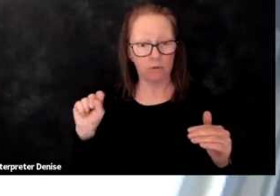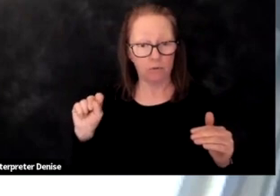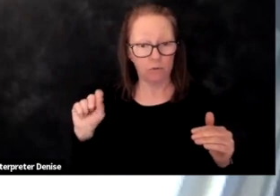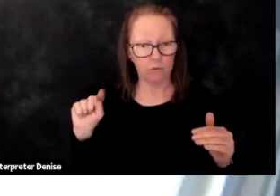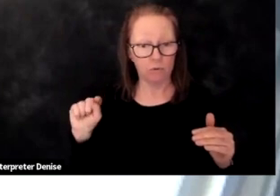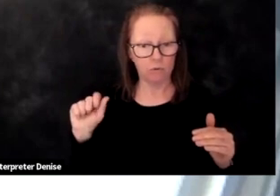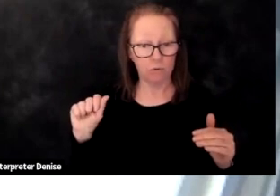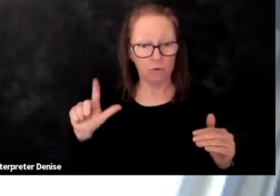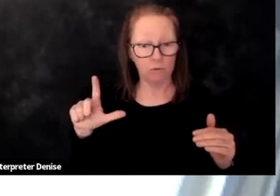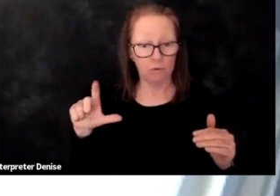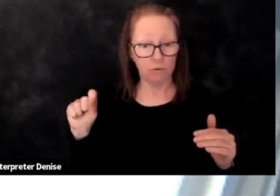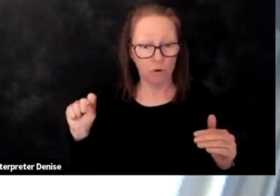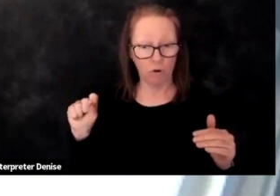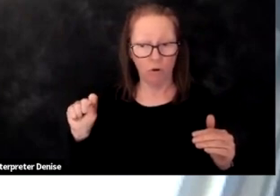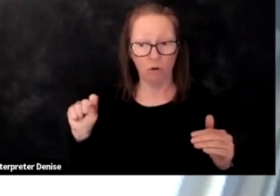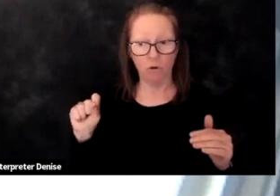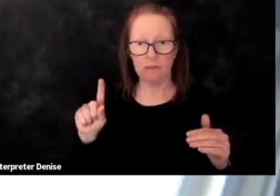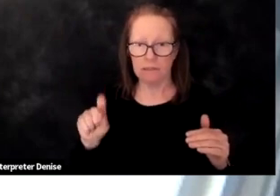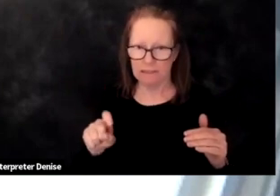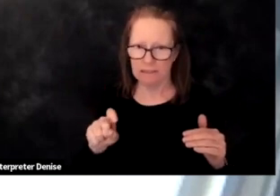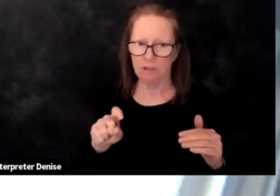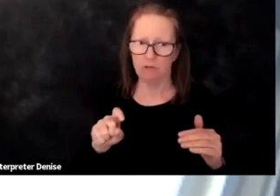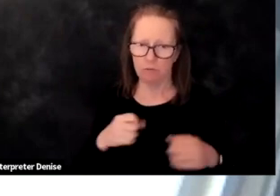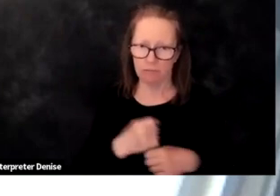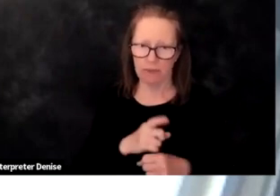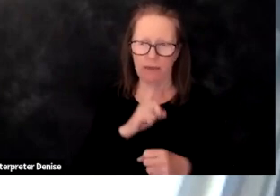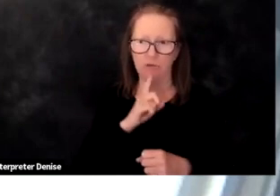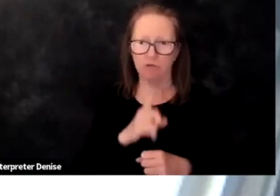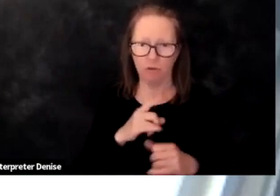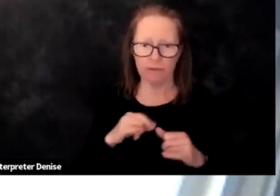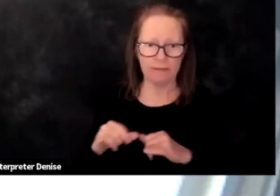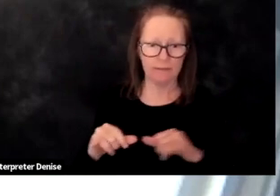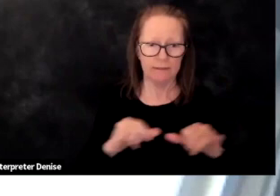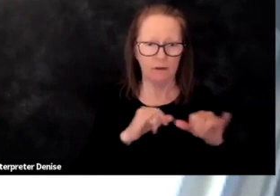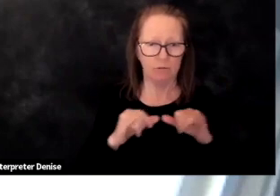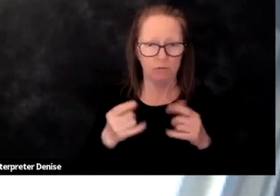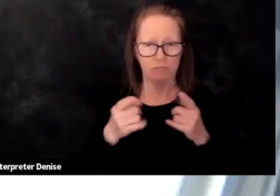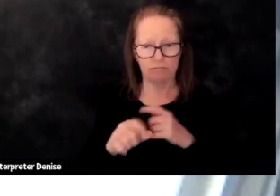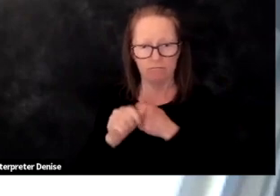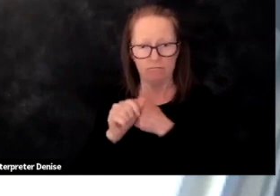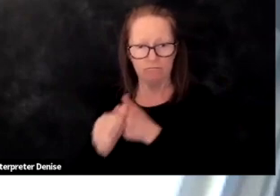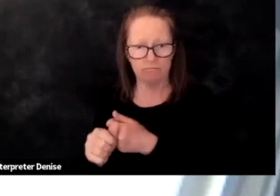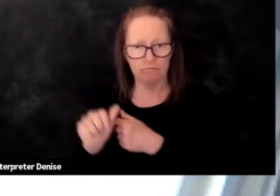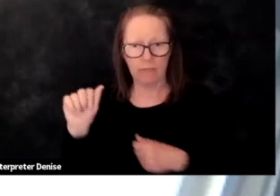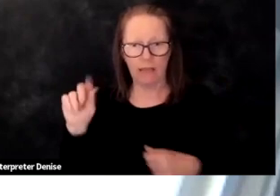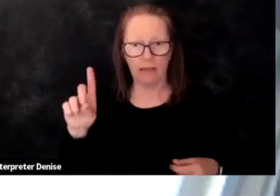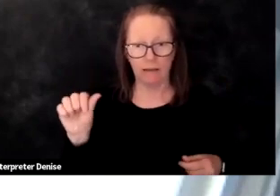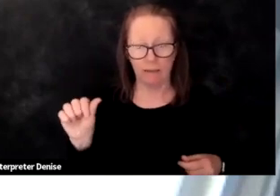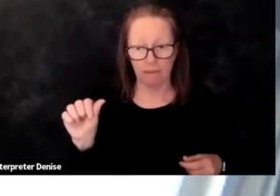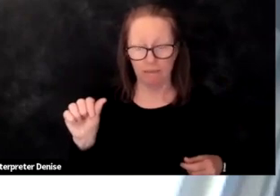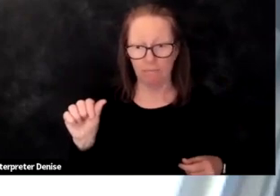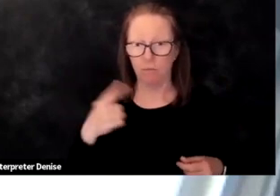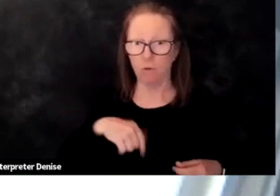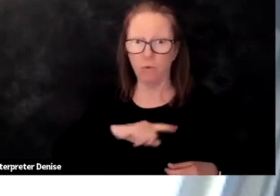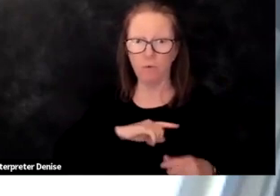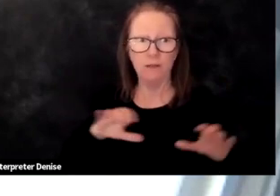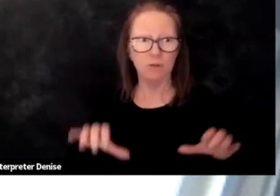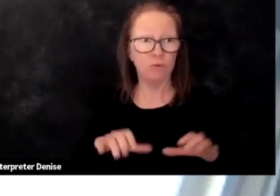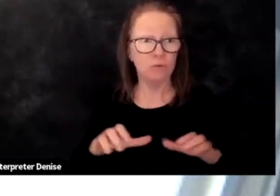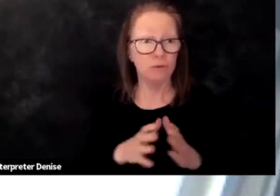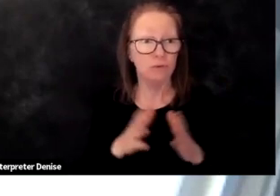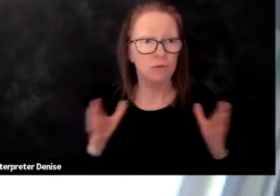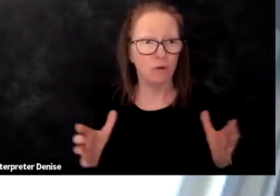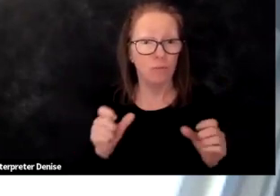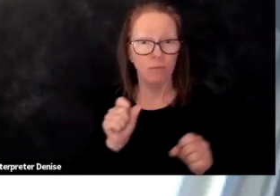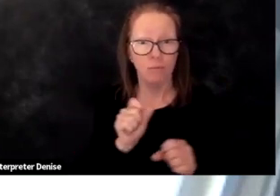we need to be clear that the ADA access is meeting standards. And that plus we're doing so much work, it's clearly we should take